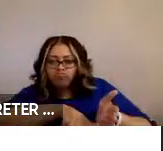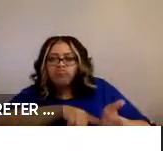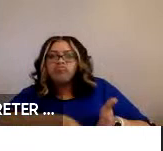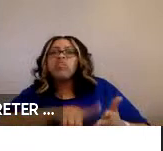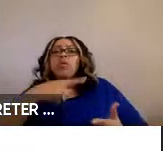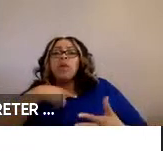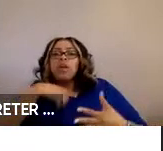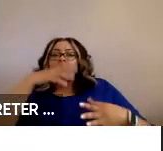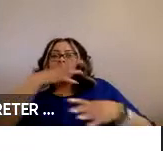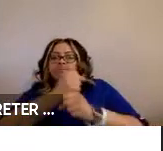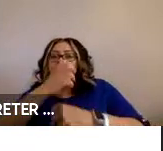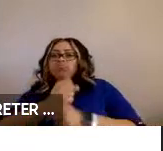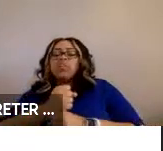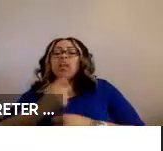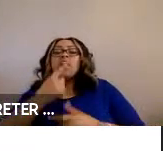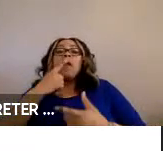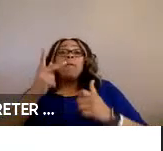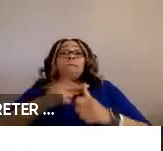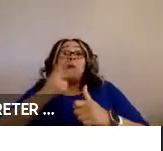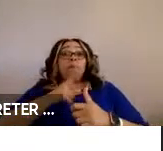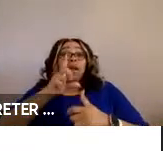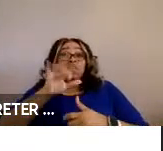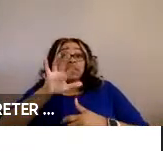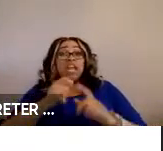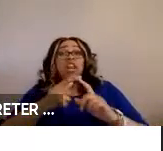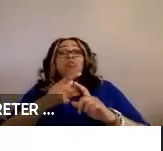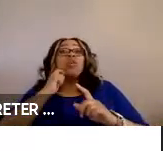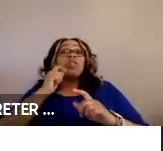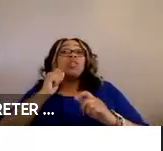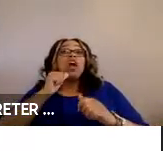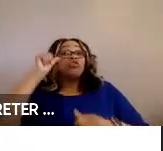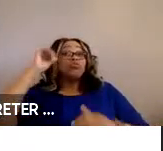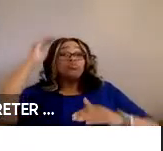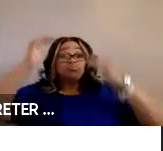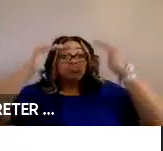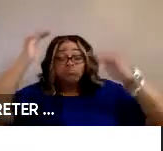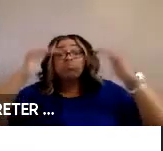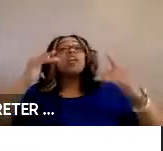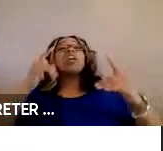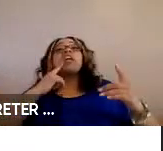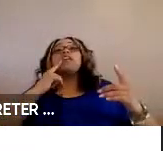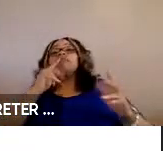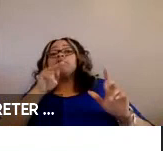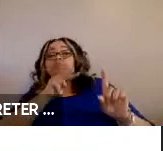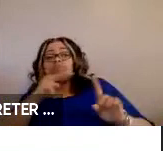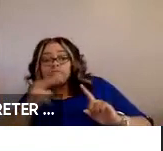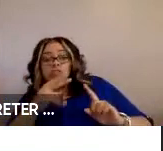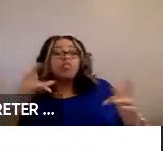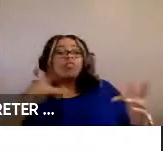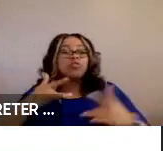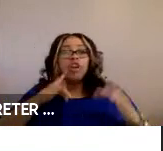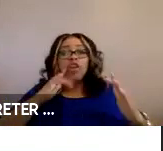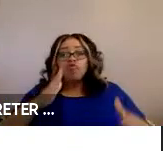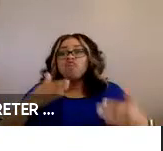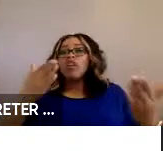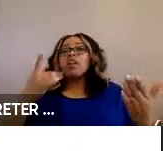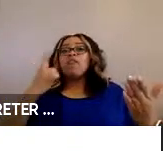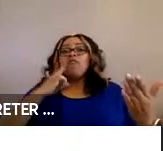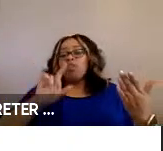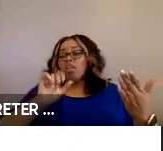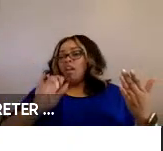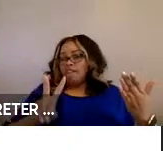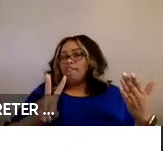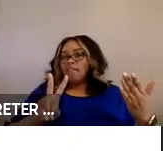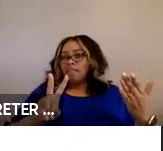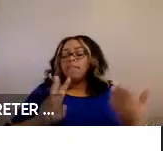to capture valuable primary data from adults with disabilities on perceptions, concerns, and recommendations related to autonomous